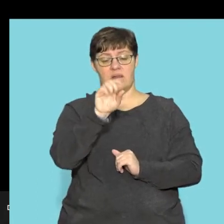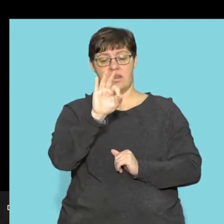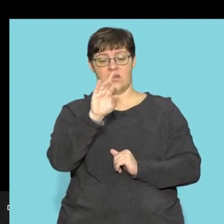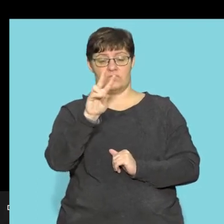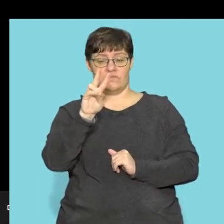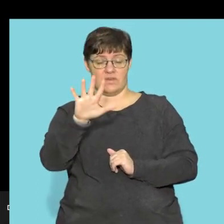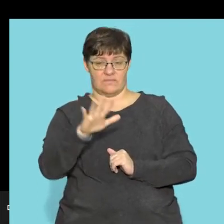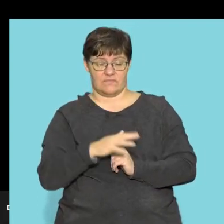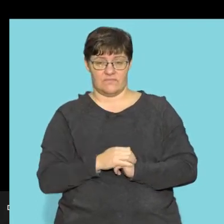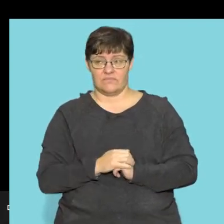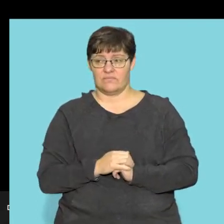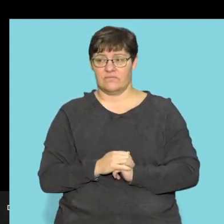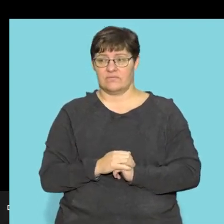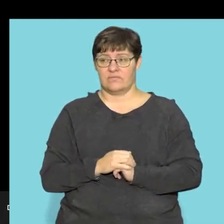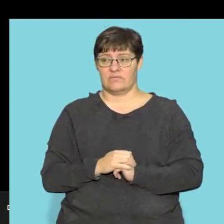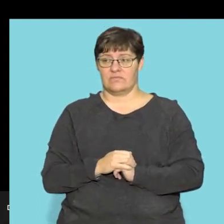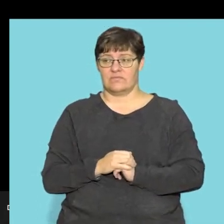bracket, all over